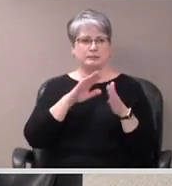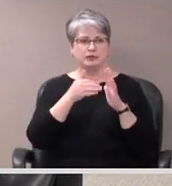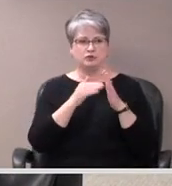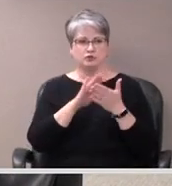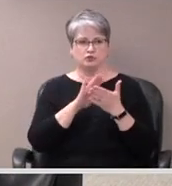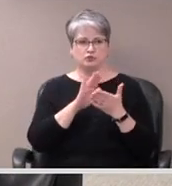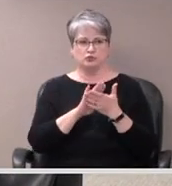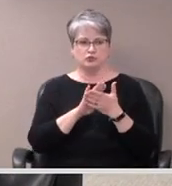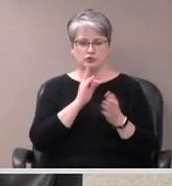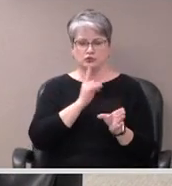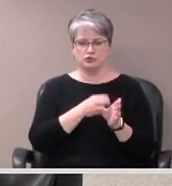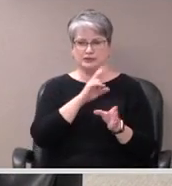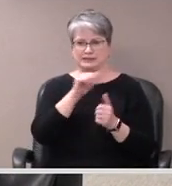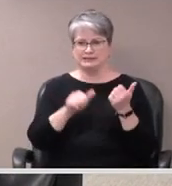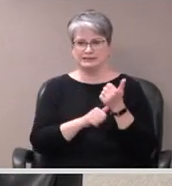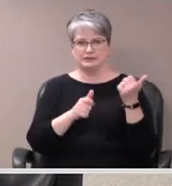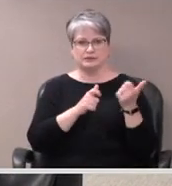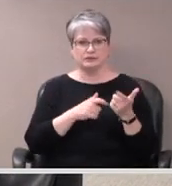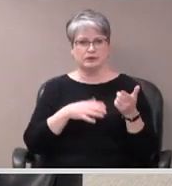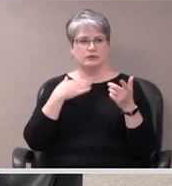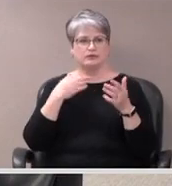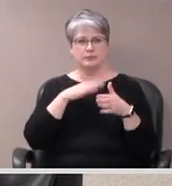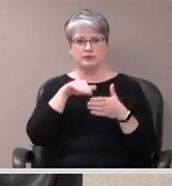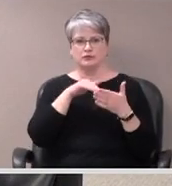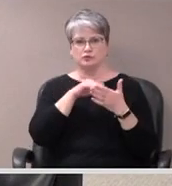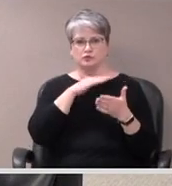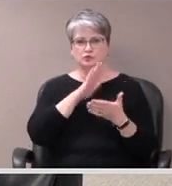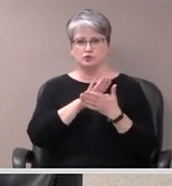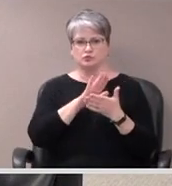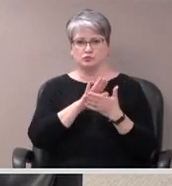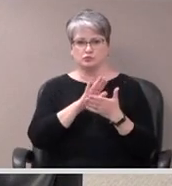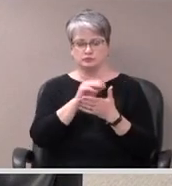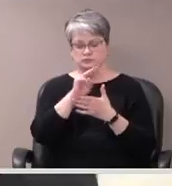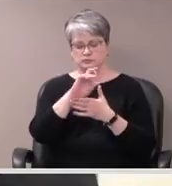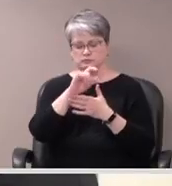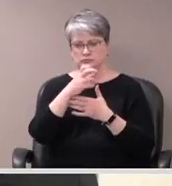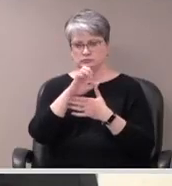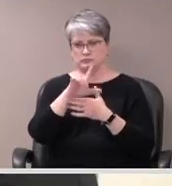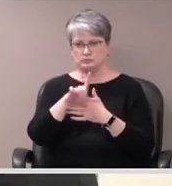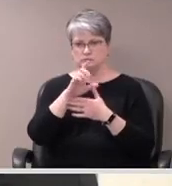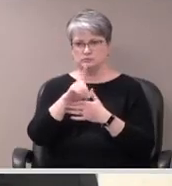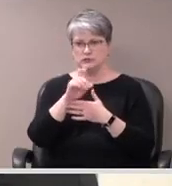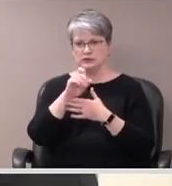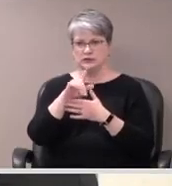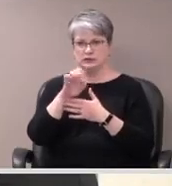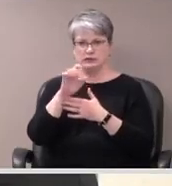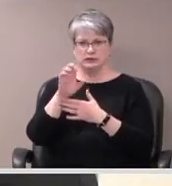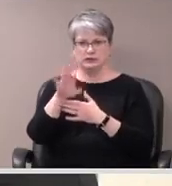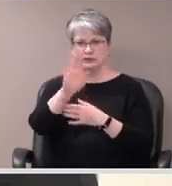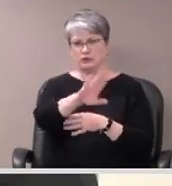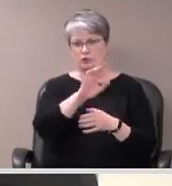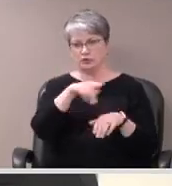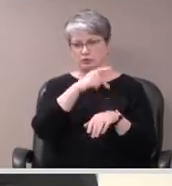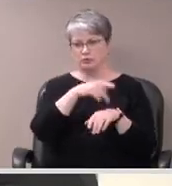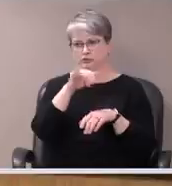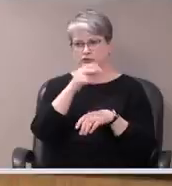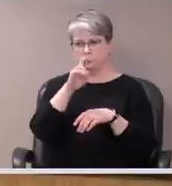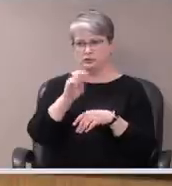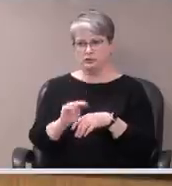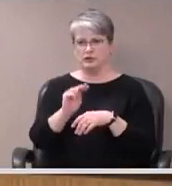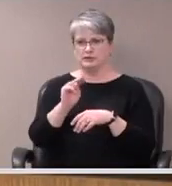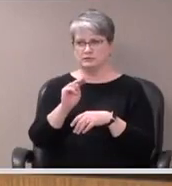in her recognition as Assistant Superintendent of Middle Schools, Michelle Dillard, and her principal, John Sessler.